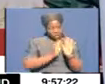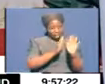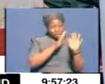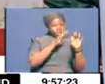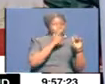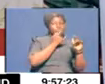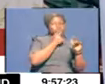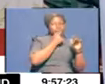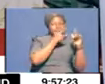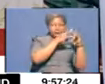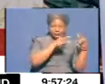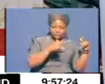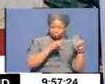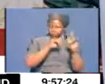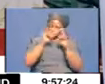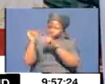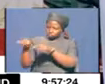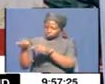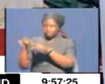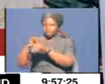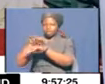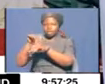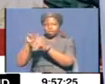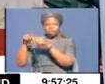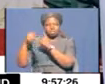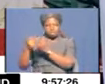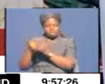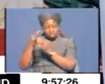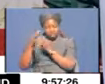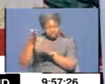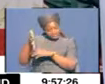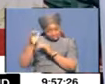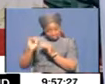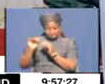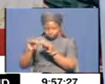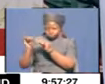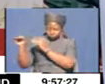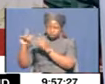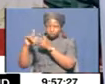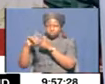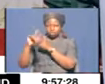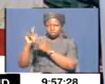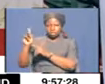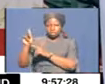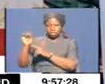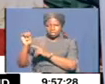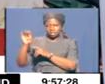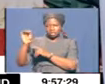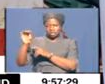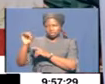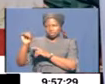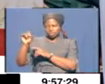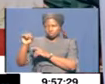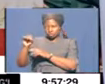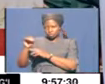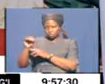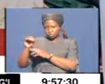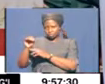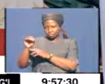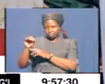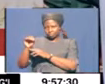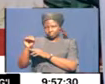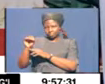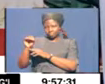team camp. If not there, I was in Kikoso camp. So it was all around.